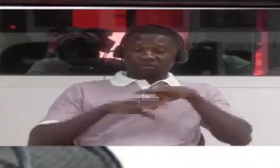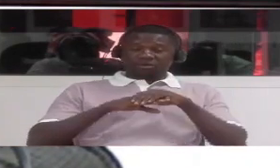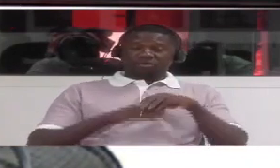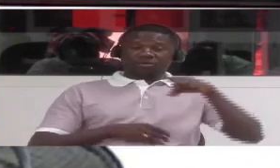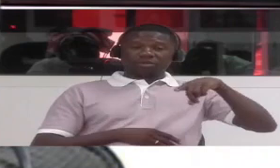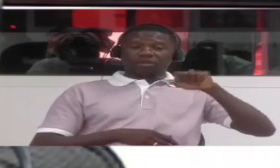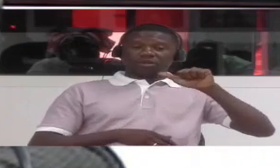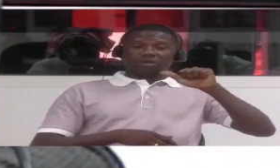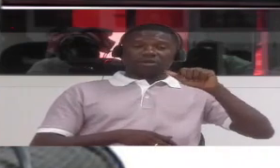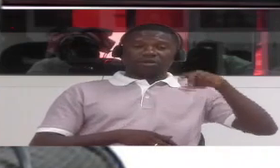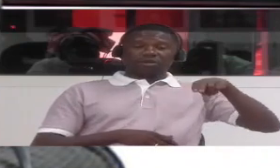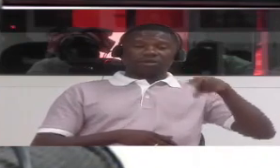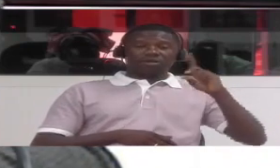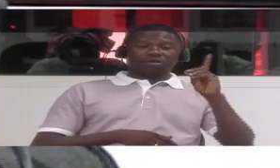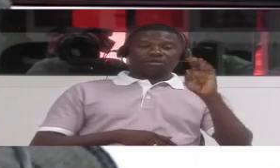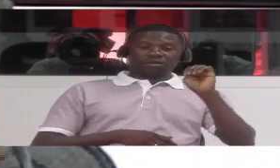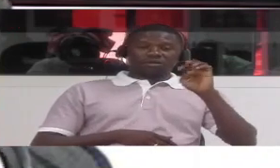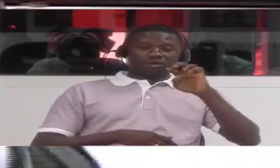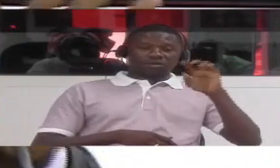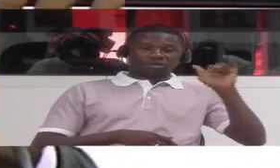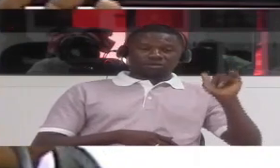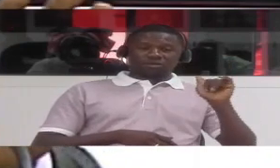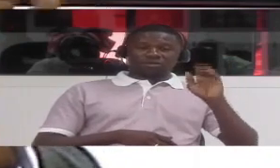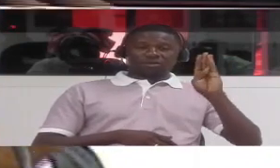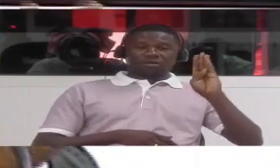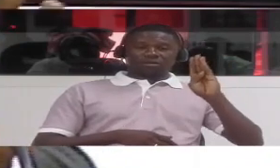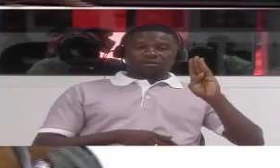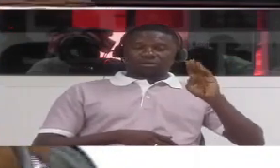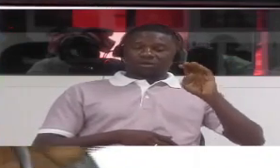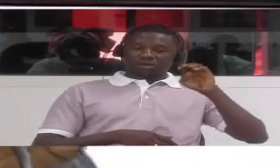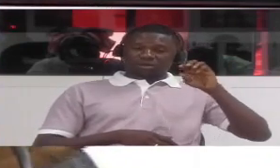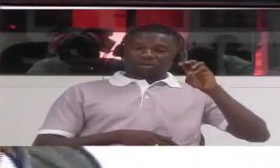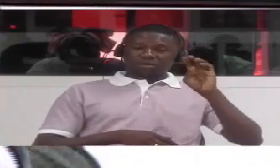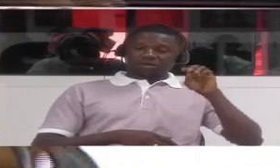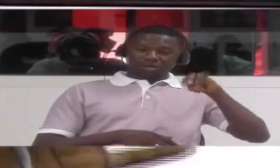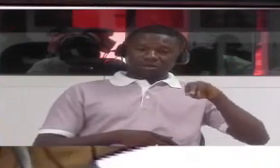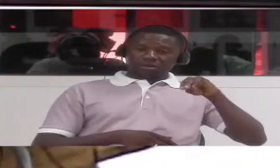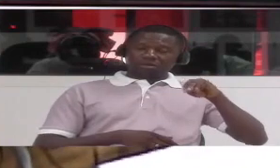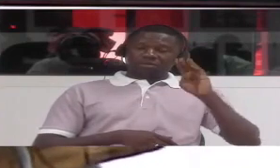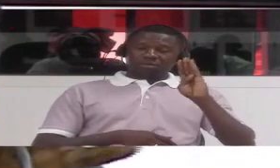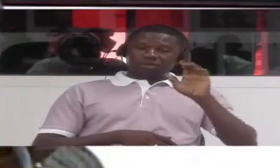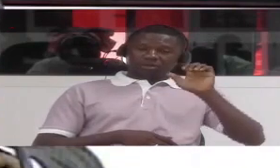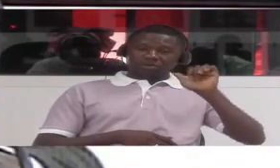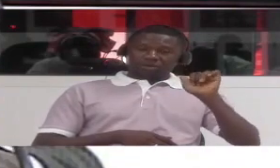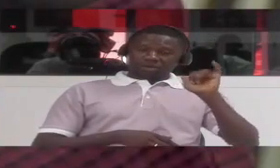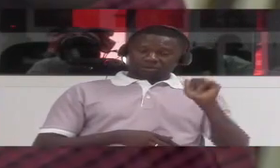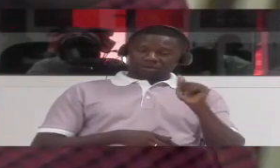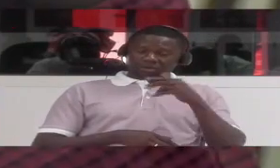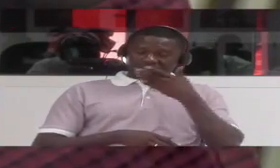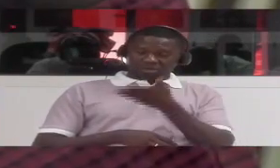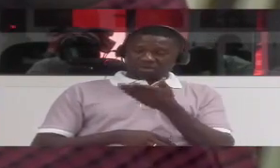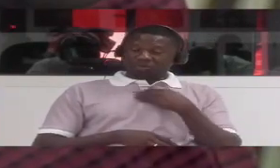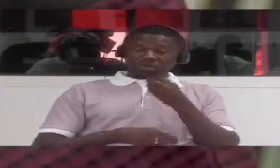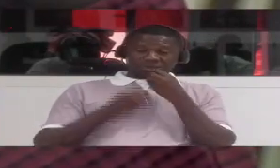Mbai. At the time, I didn't know the connection. At the time when they were asking this, I didn't know the connection. But they were asking me why